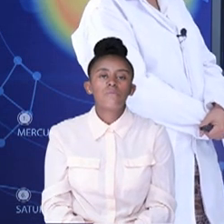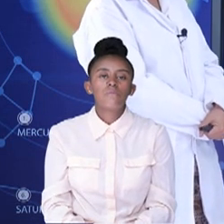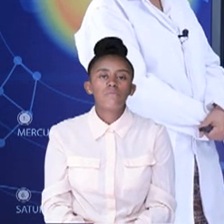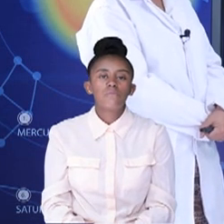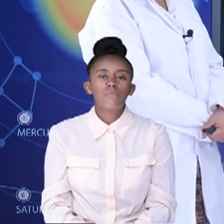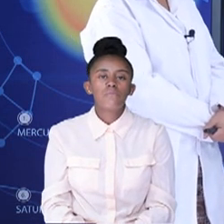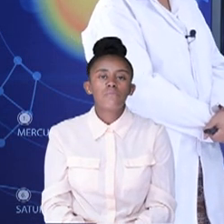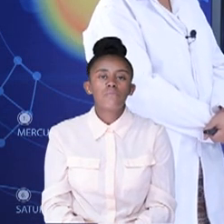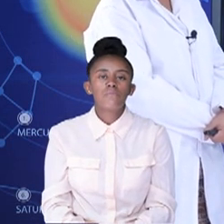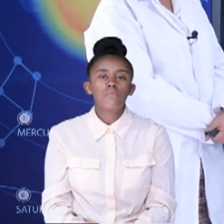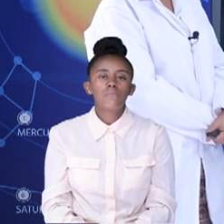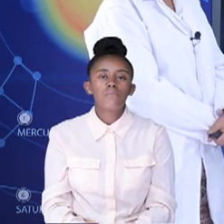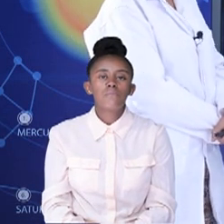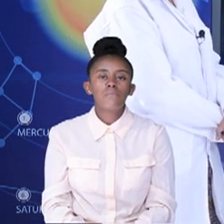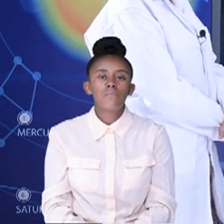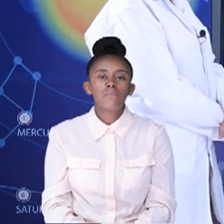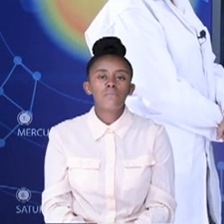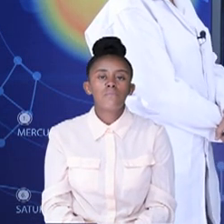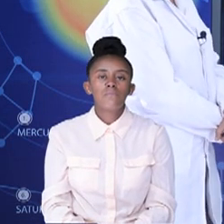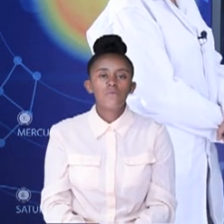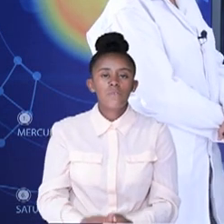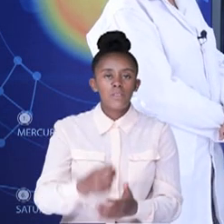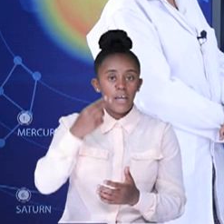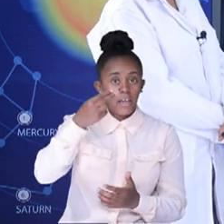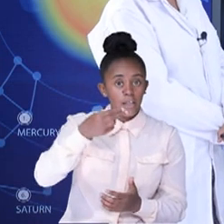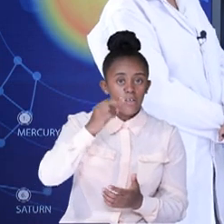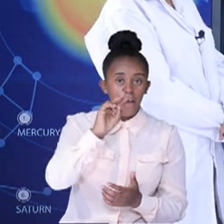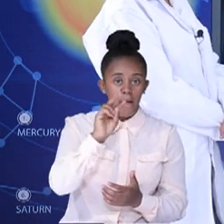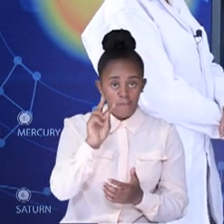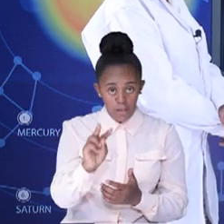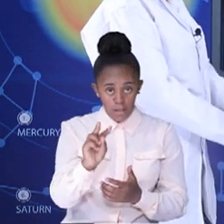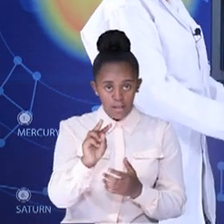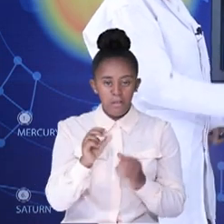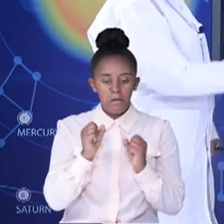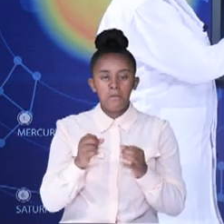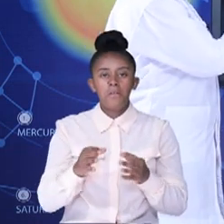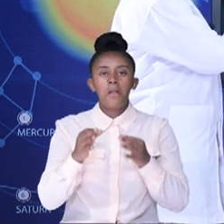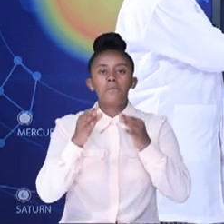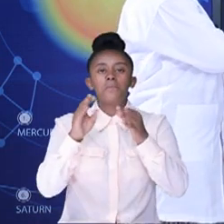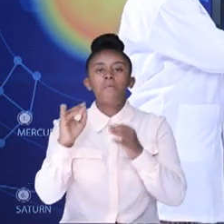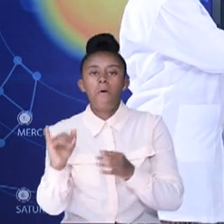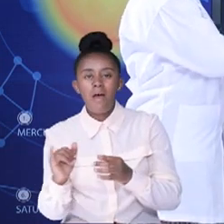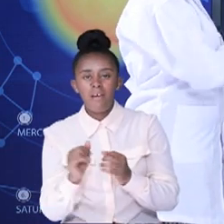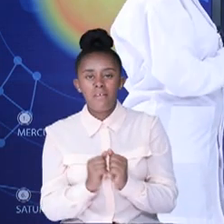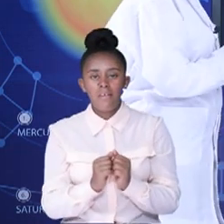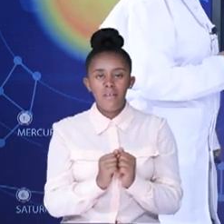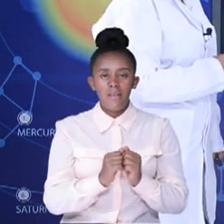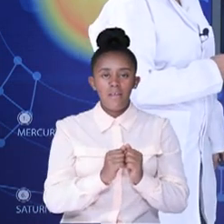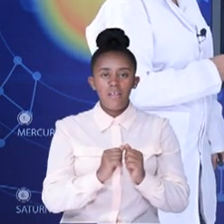as follows, you are correct. HIV can be transmitted by